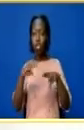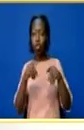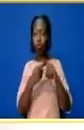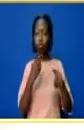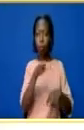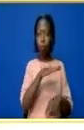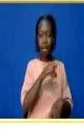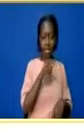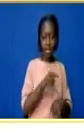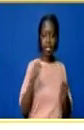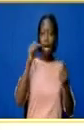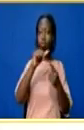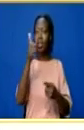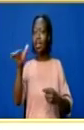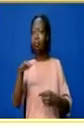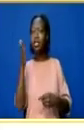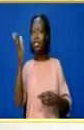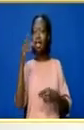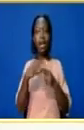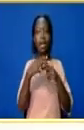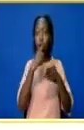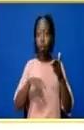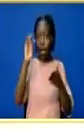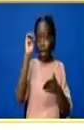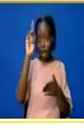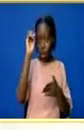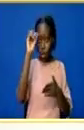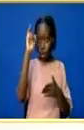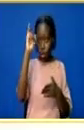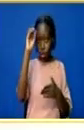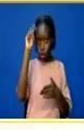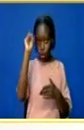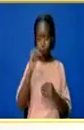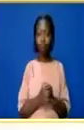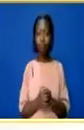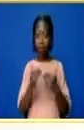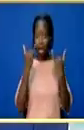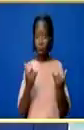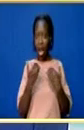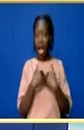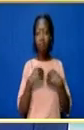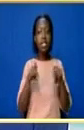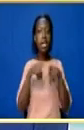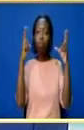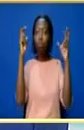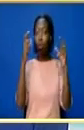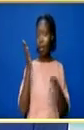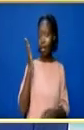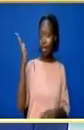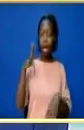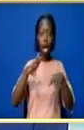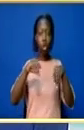to point B? Soil erosion. Very good. Yes. So we are still sticking on our topic or our strand. That is